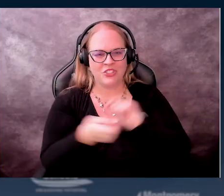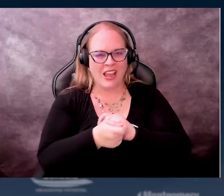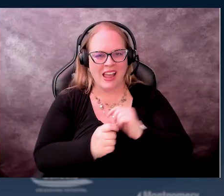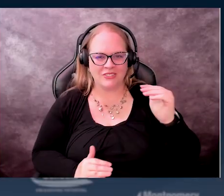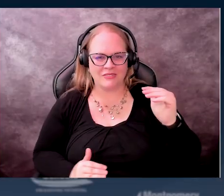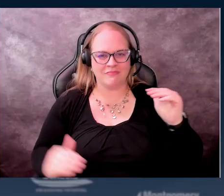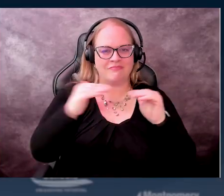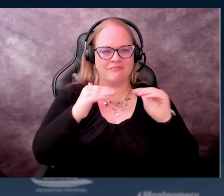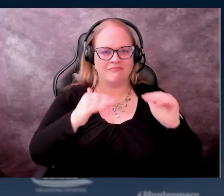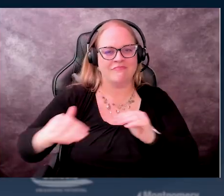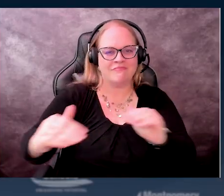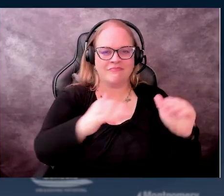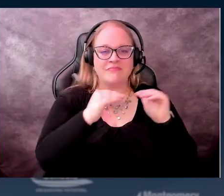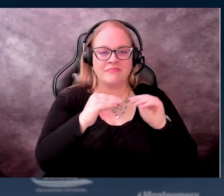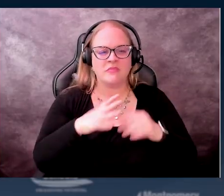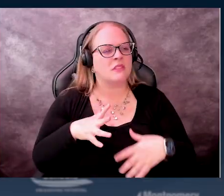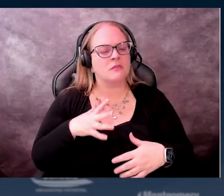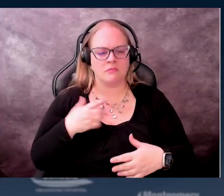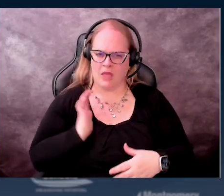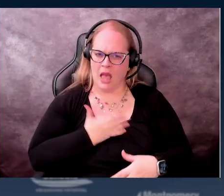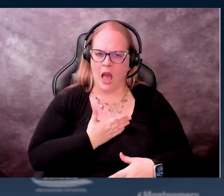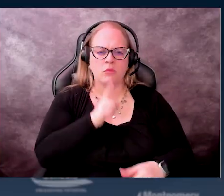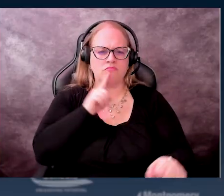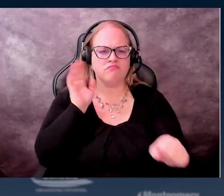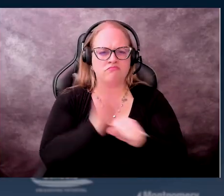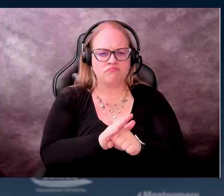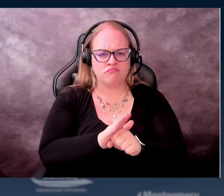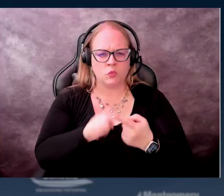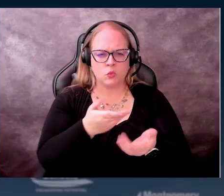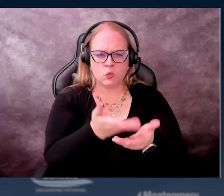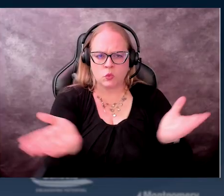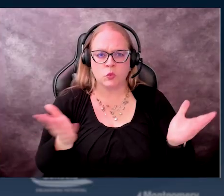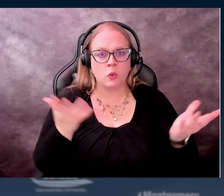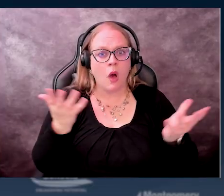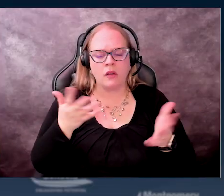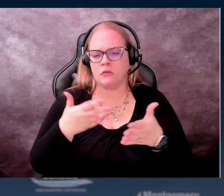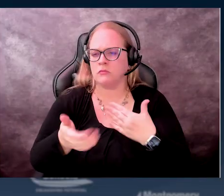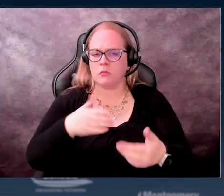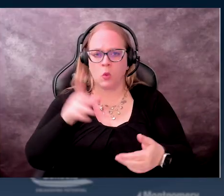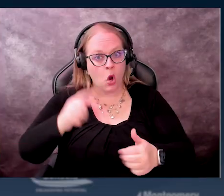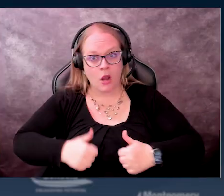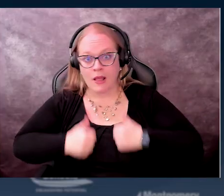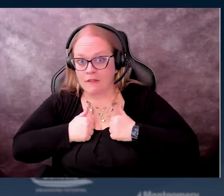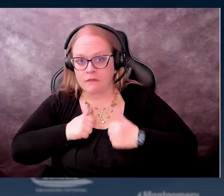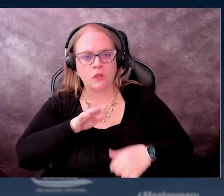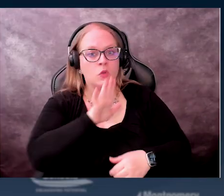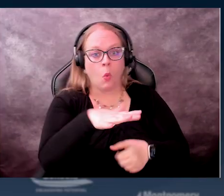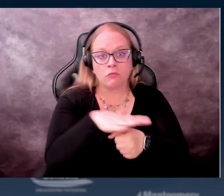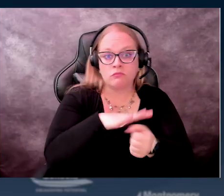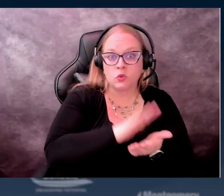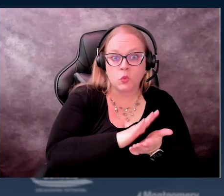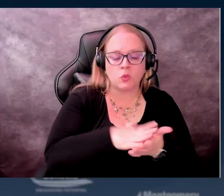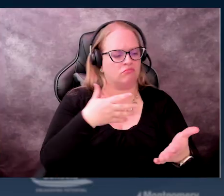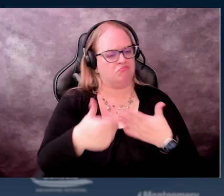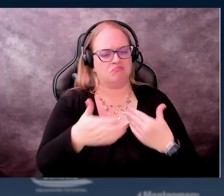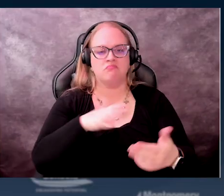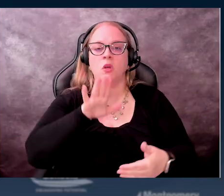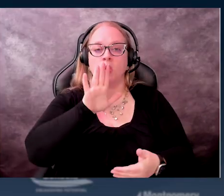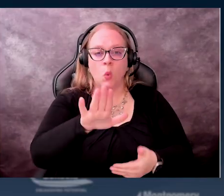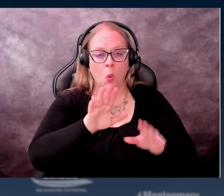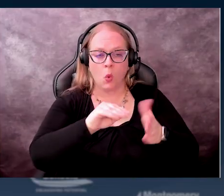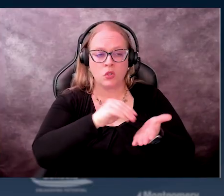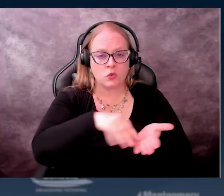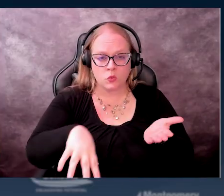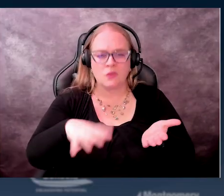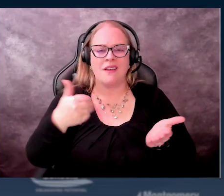matter where you live or what your home school is, your child will have access to the same high-quality programs across the